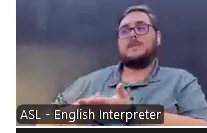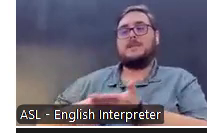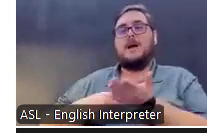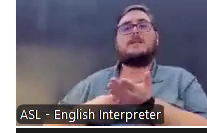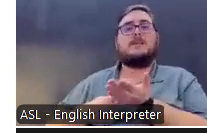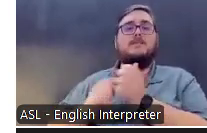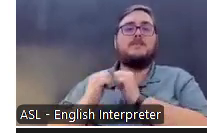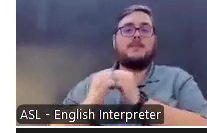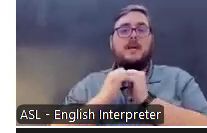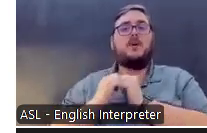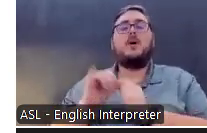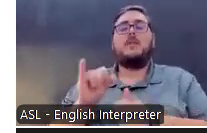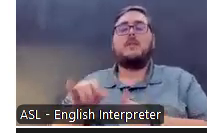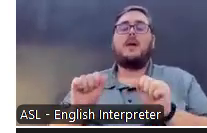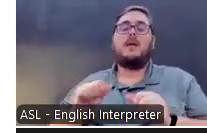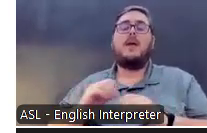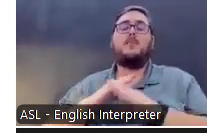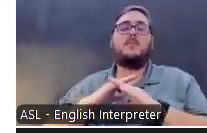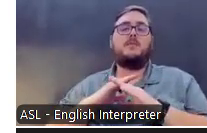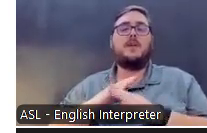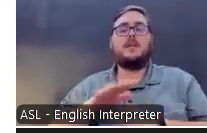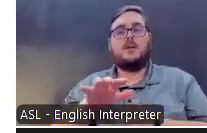road. Next slide.